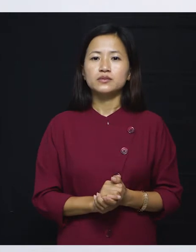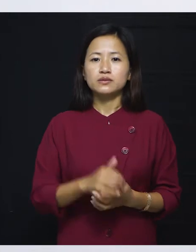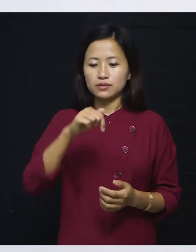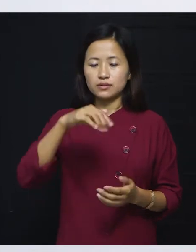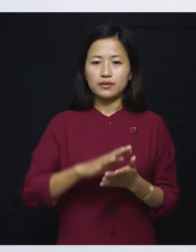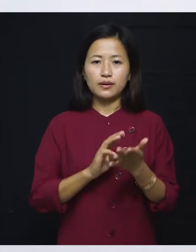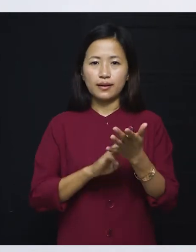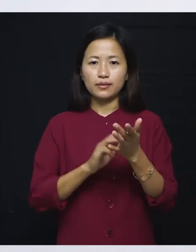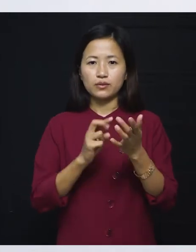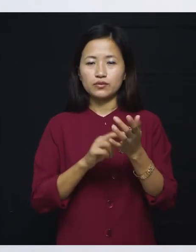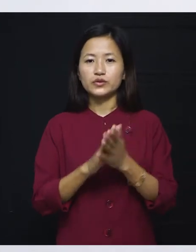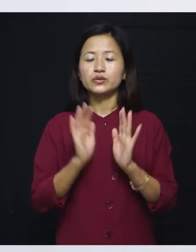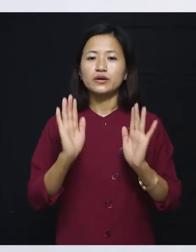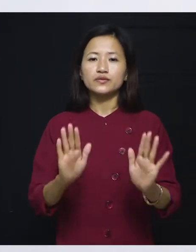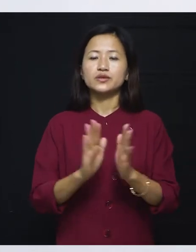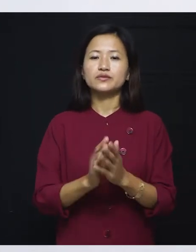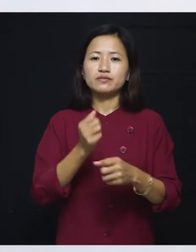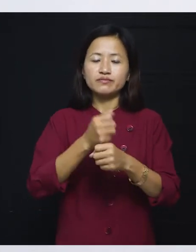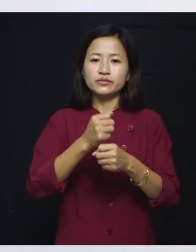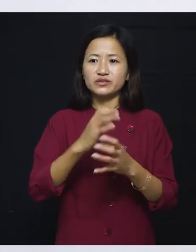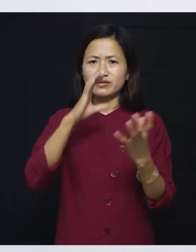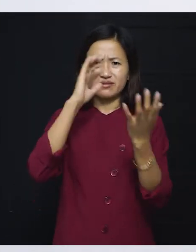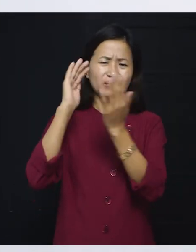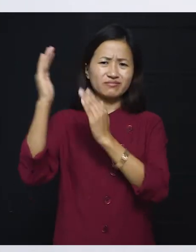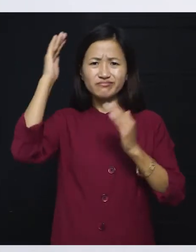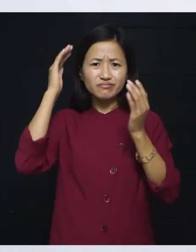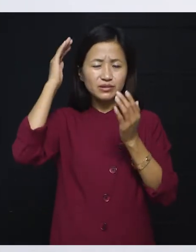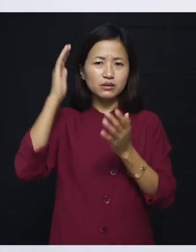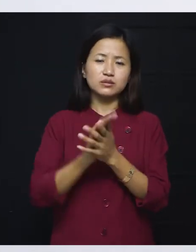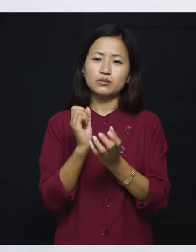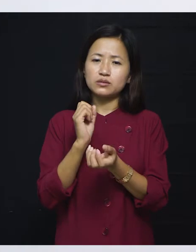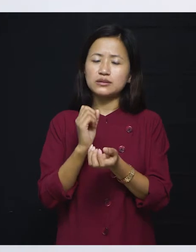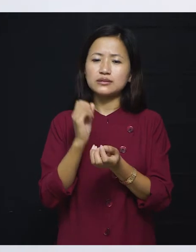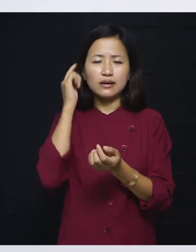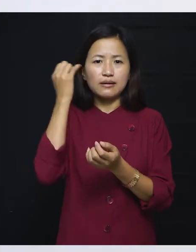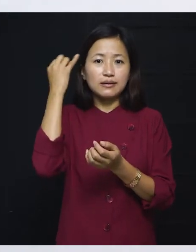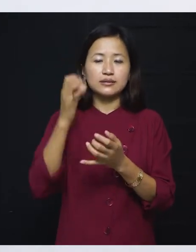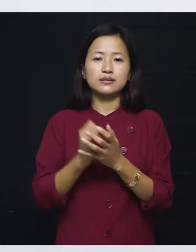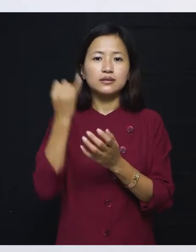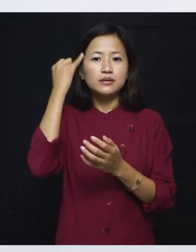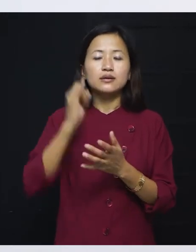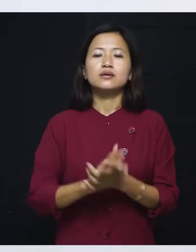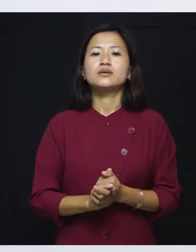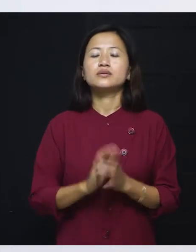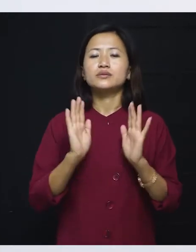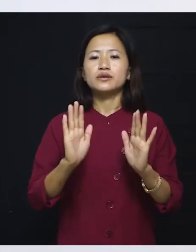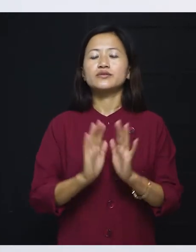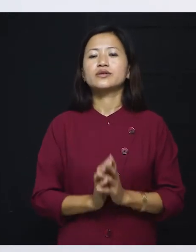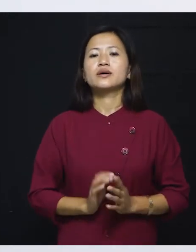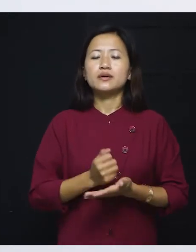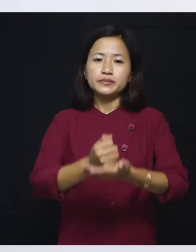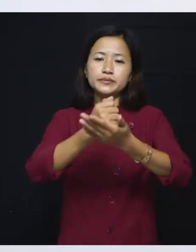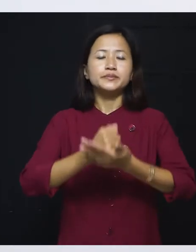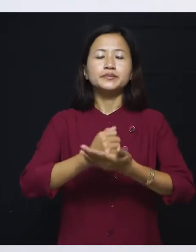and non-finite verb if you have the general concept, okay? If you get to know the basic idea of what a finite verb, that is going to help